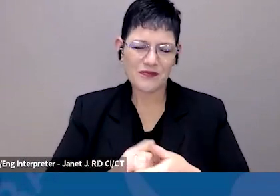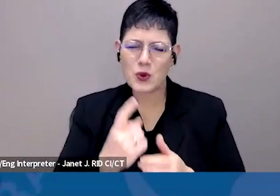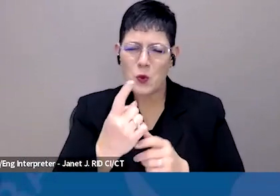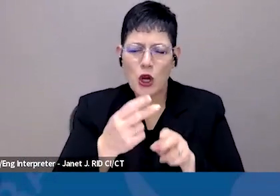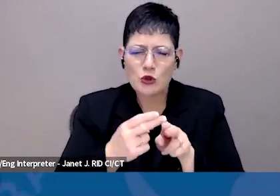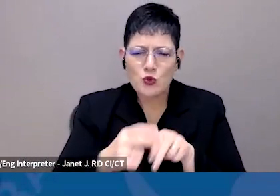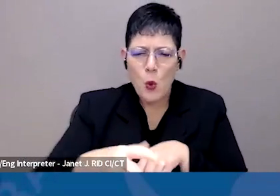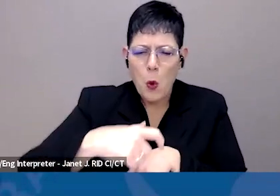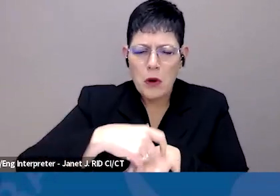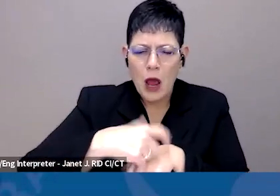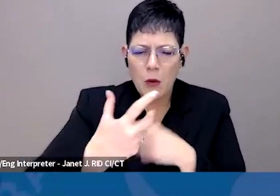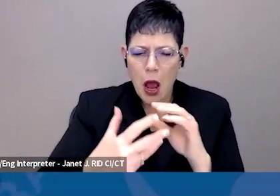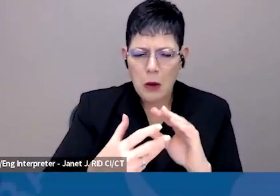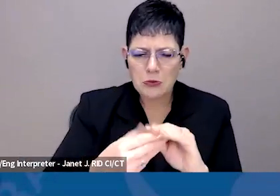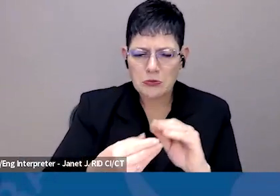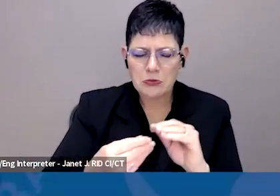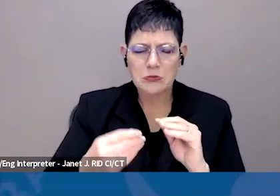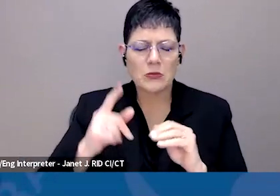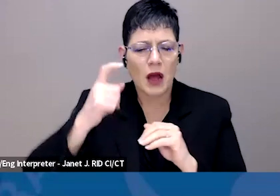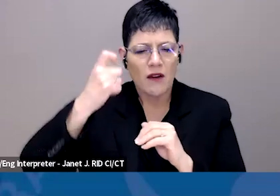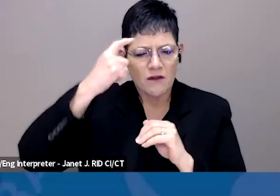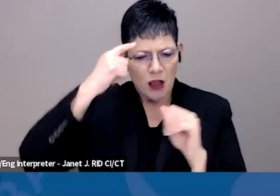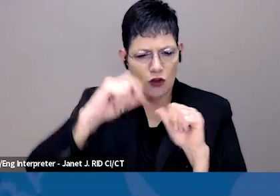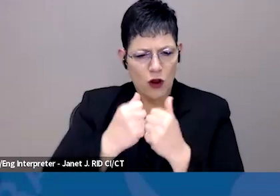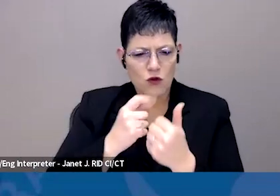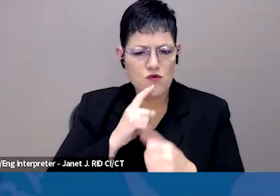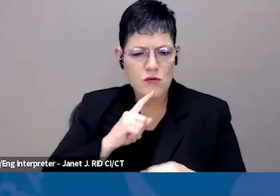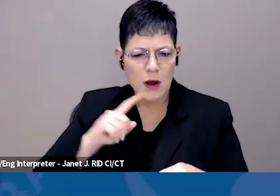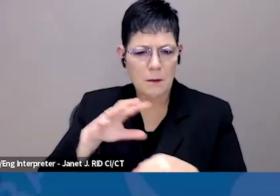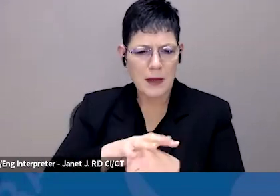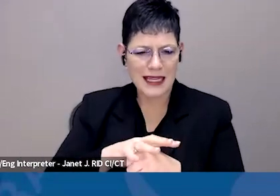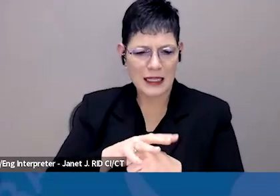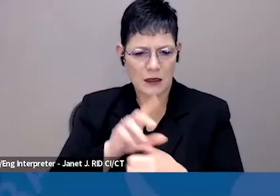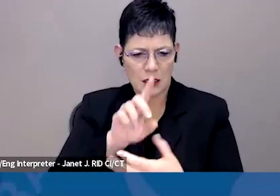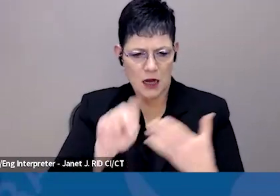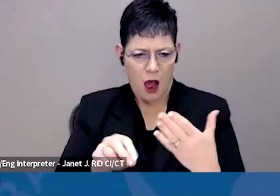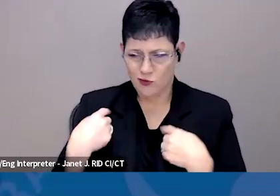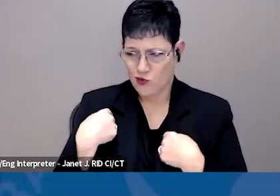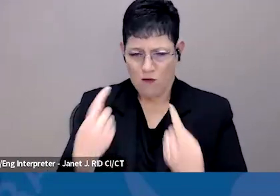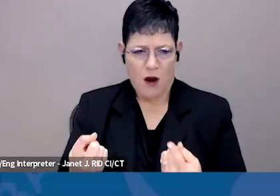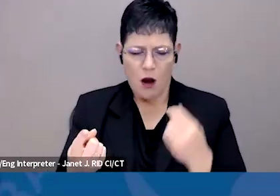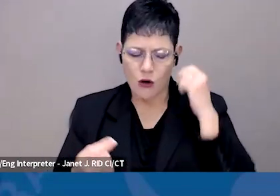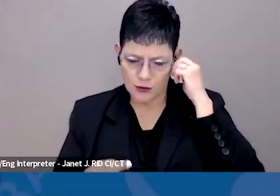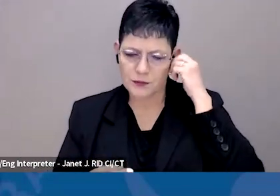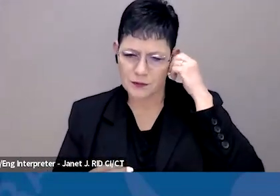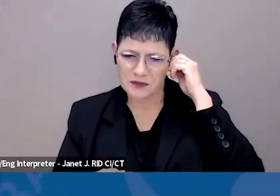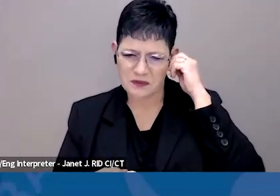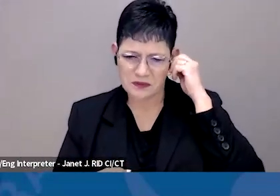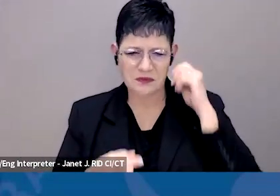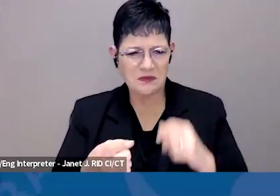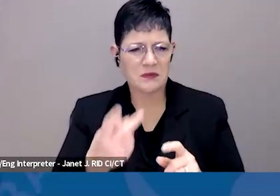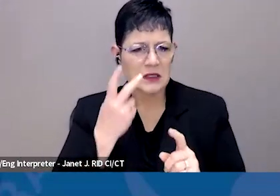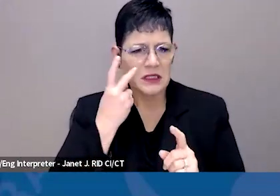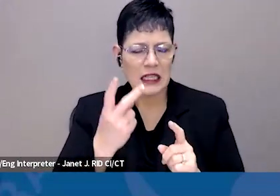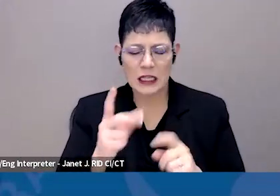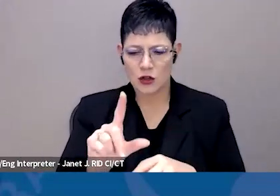review some of what the federal agencies who committed to actions in the strategy have accomplished to this point. We've seen the allocation of $20